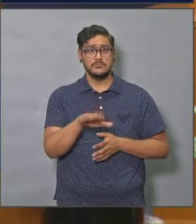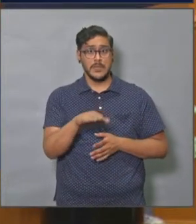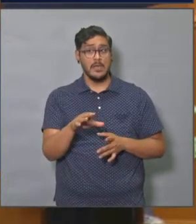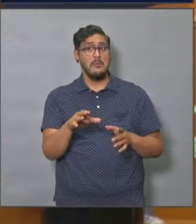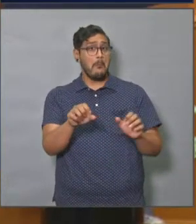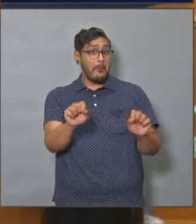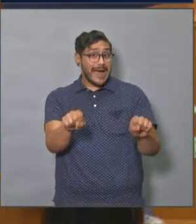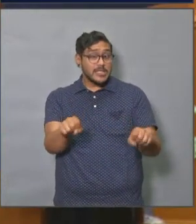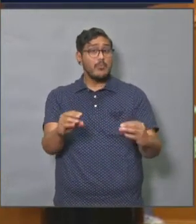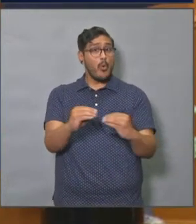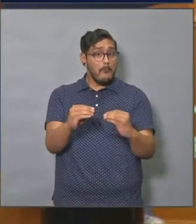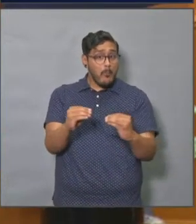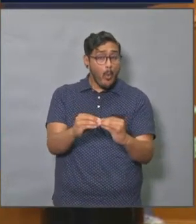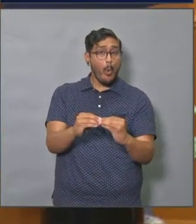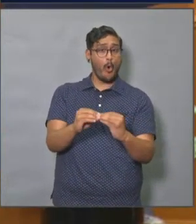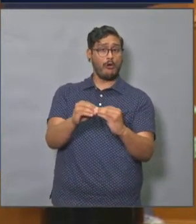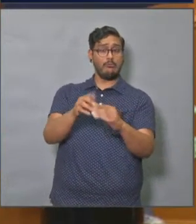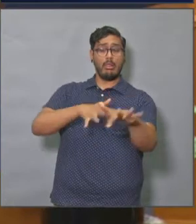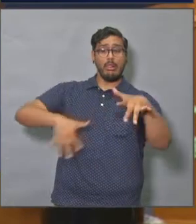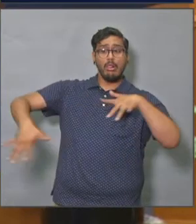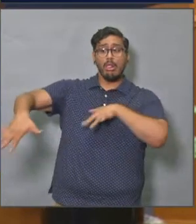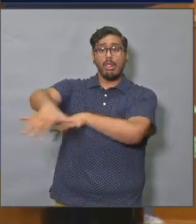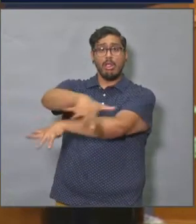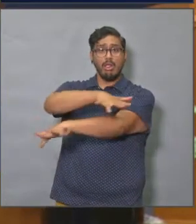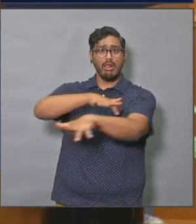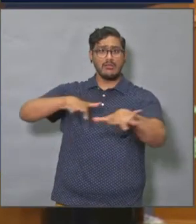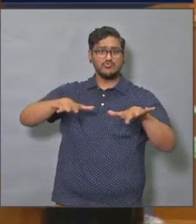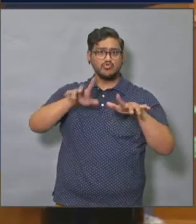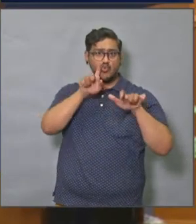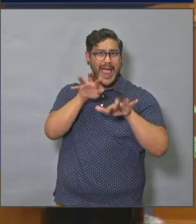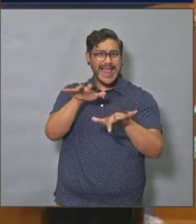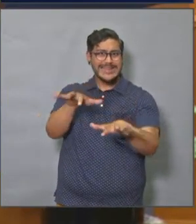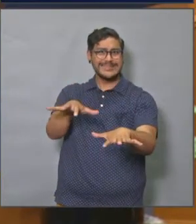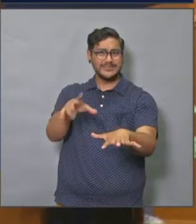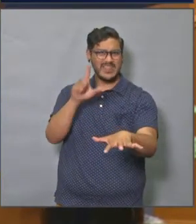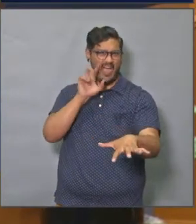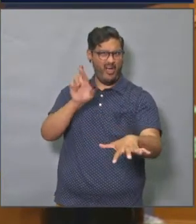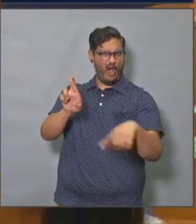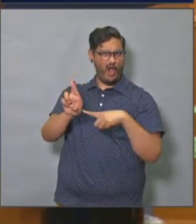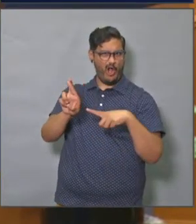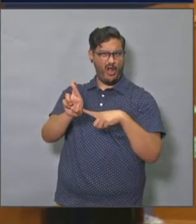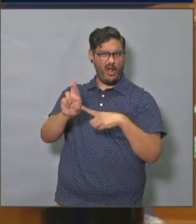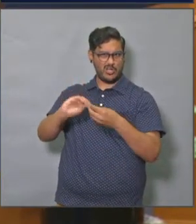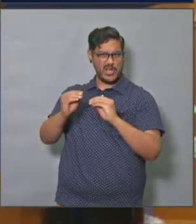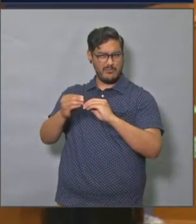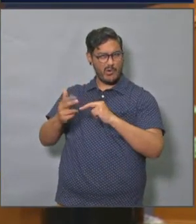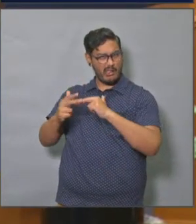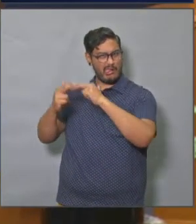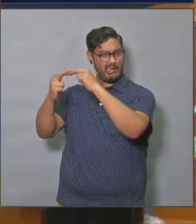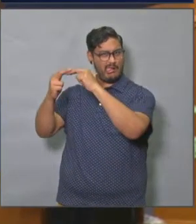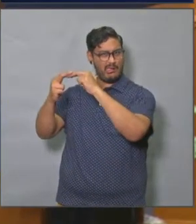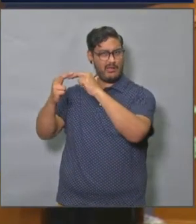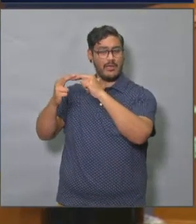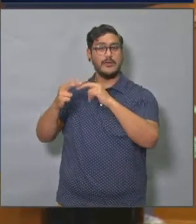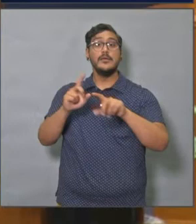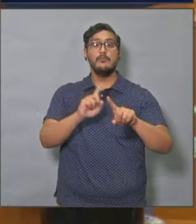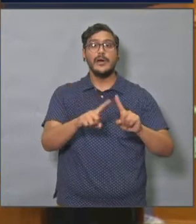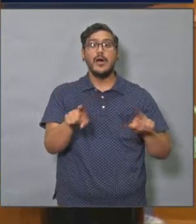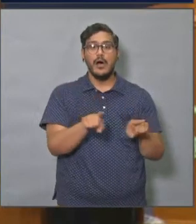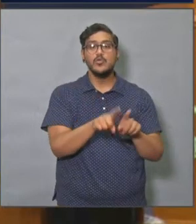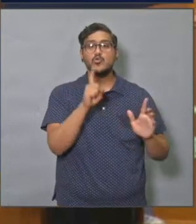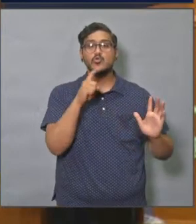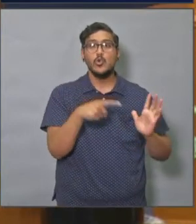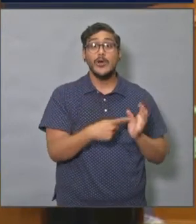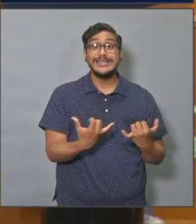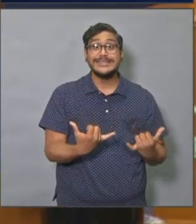community transmission, which you'll see with that R rate going up, part of what we're just seeing is the impact of us having a